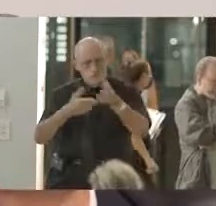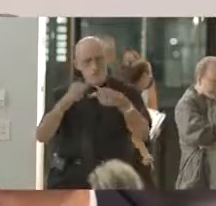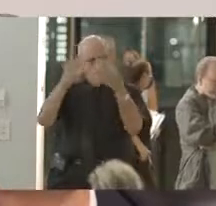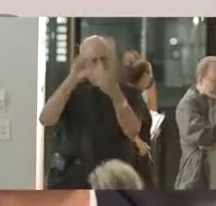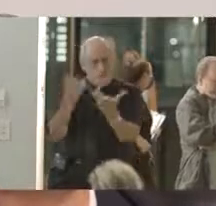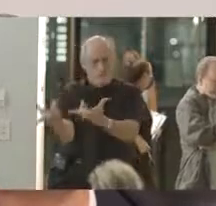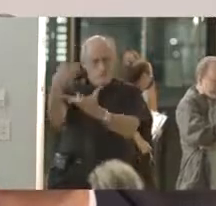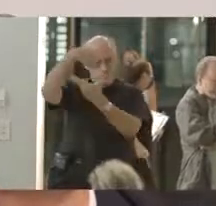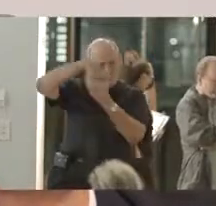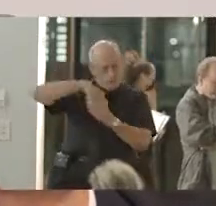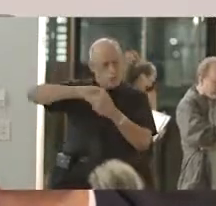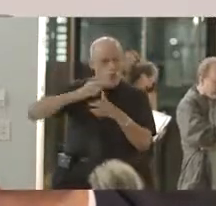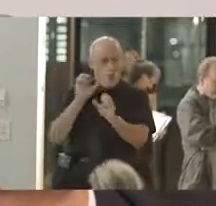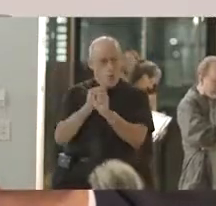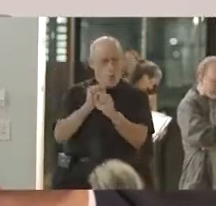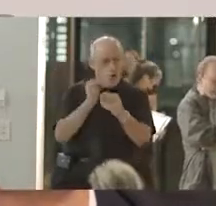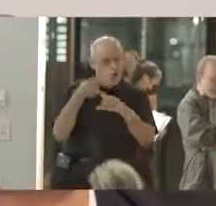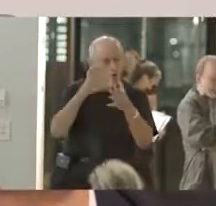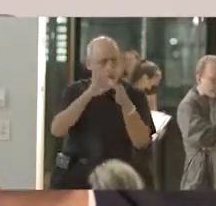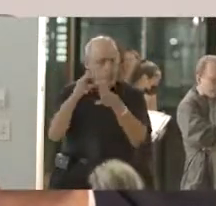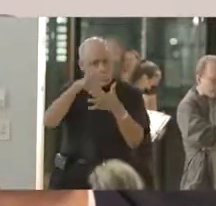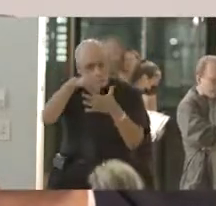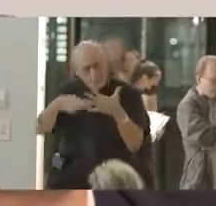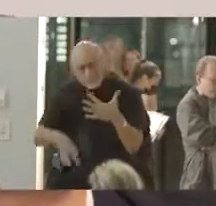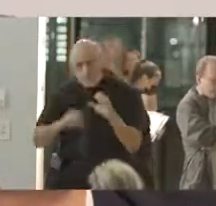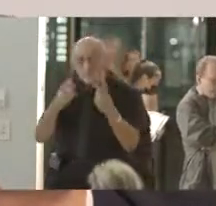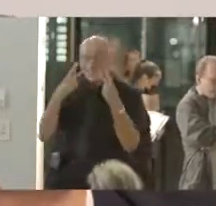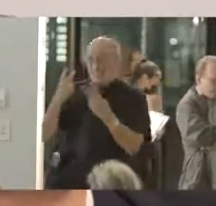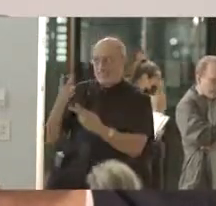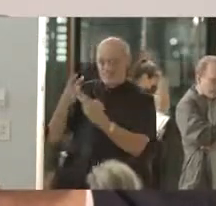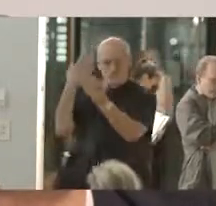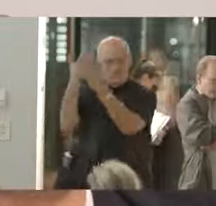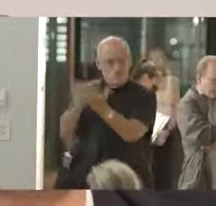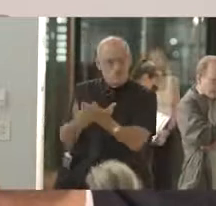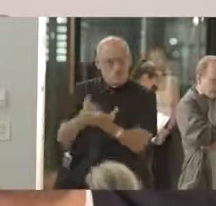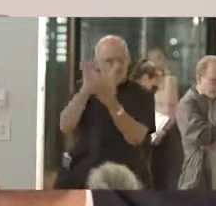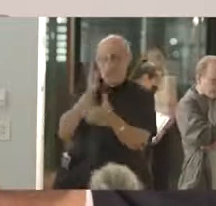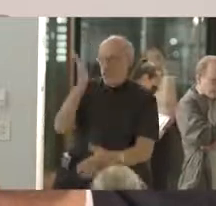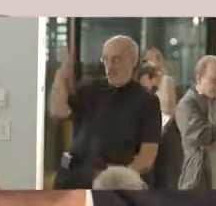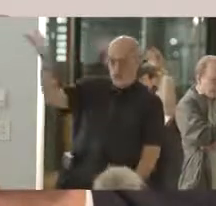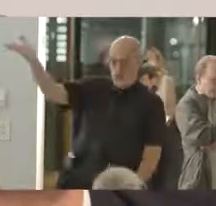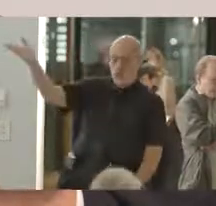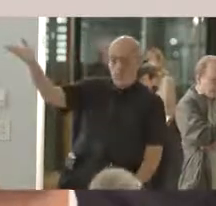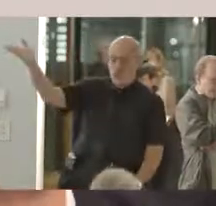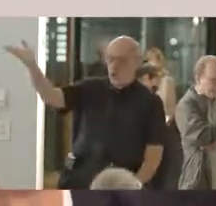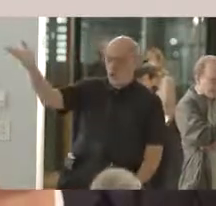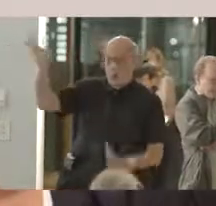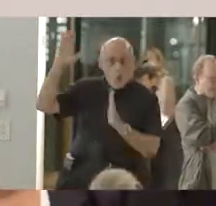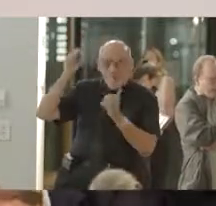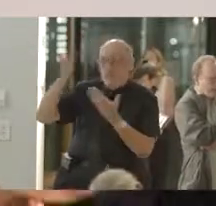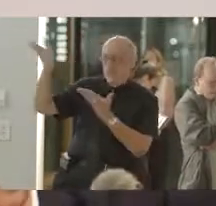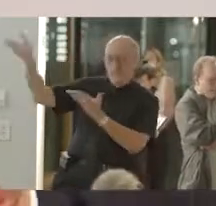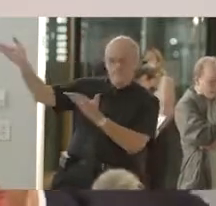that feedback into our alignment choices. And so hopefully you can see that we're reflecting some of that thought in the proposals that were shown on the screen